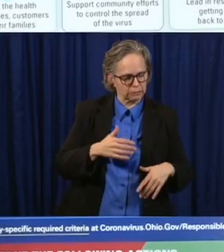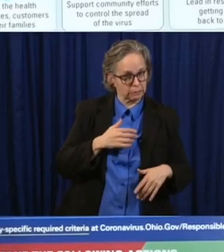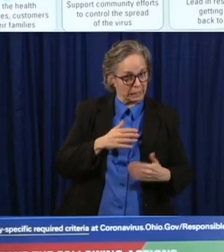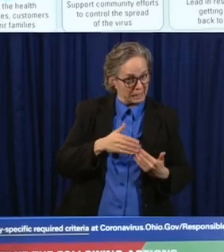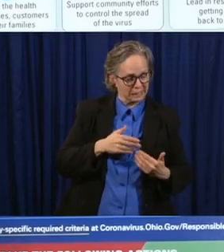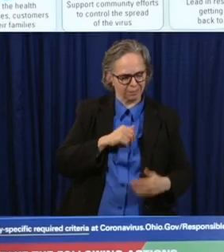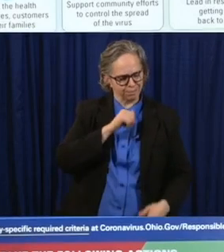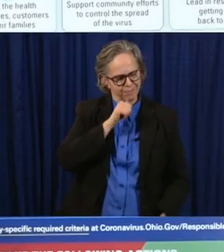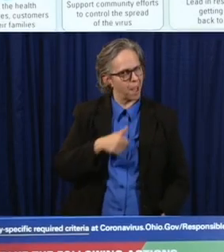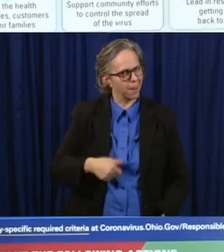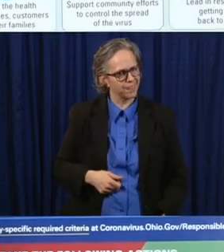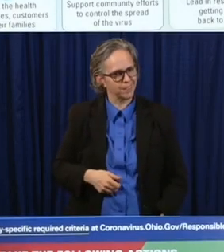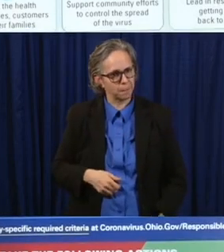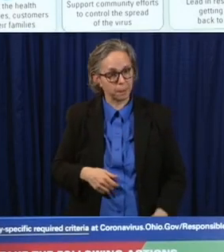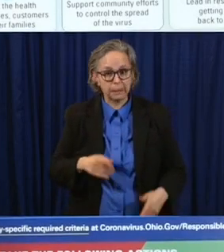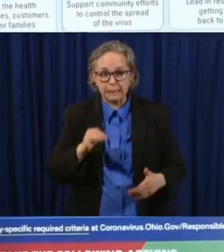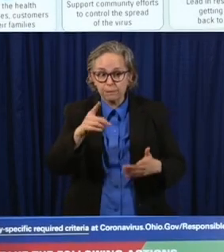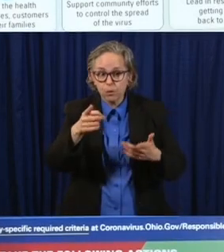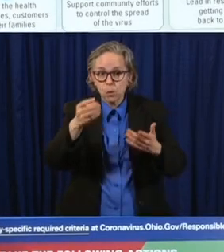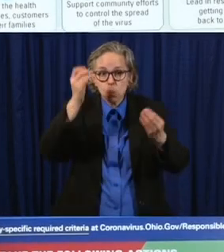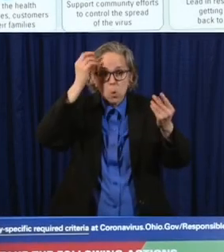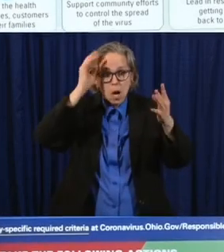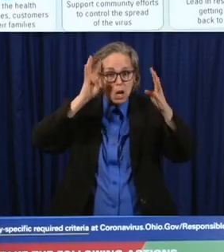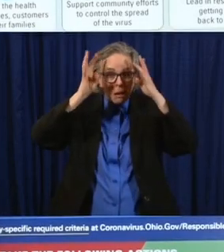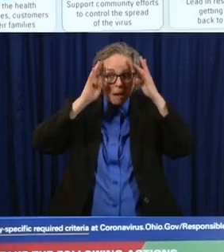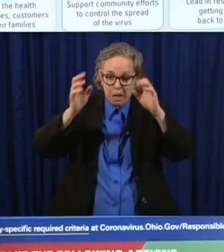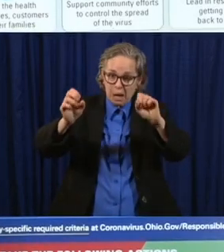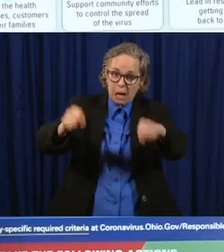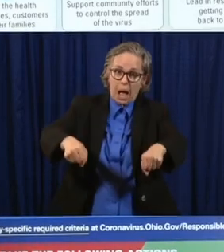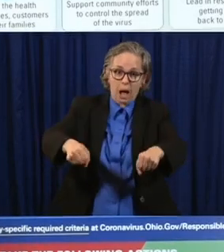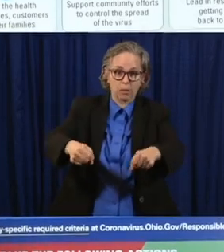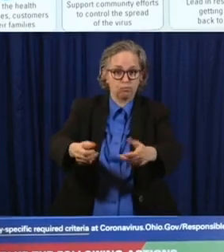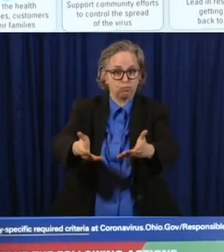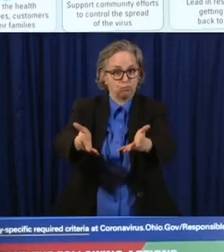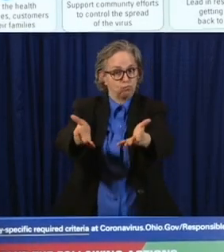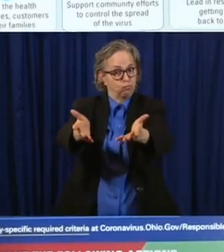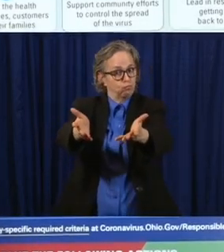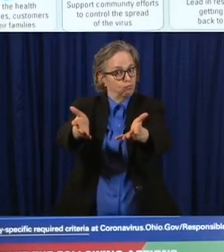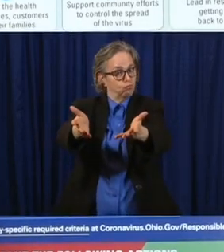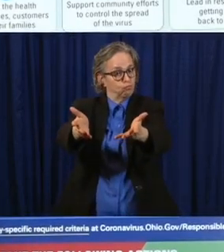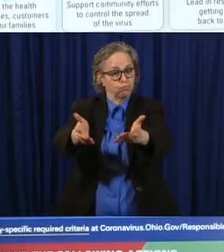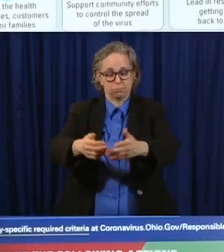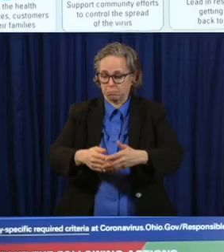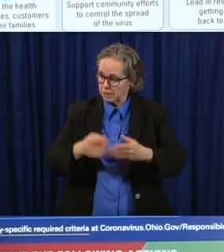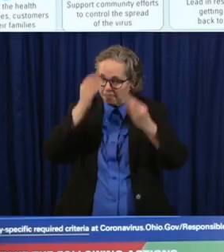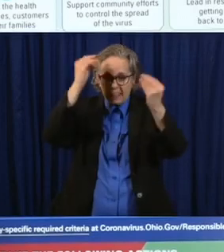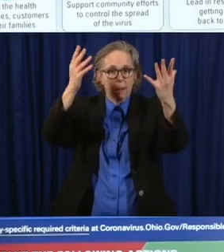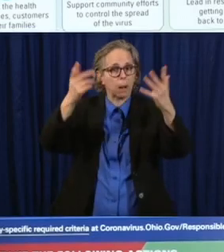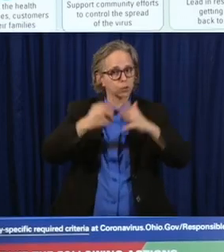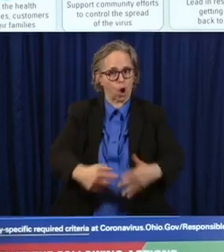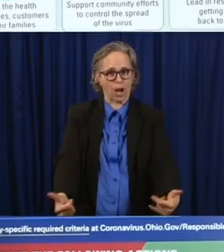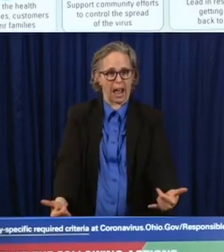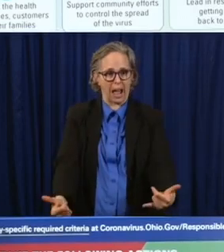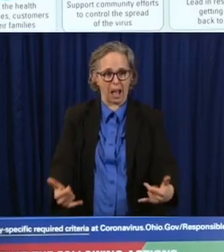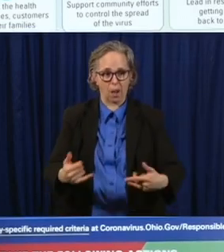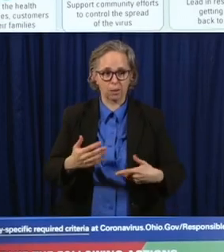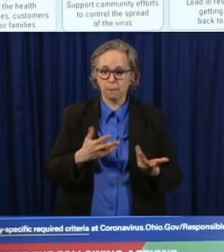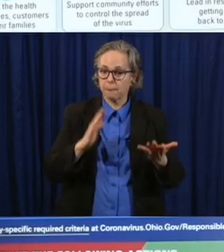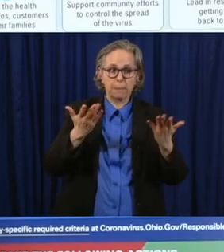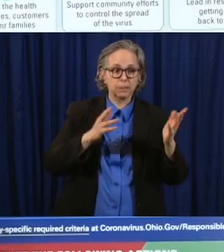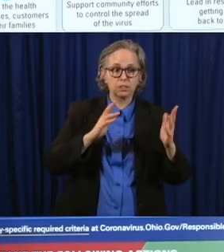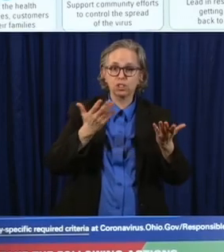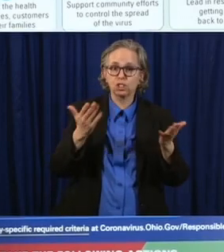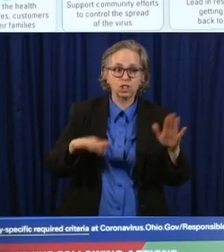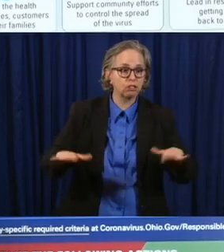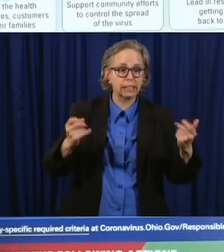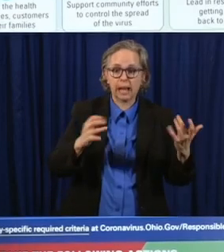to do it and have that child get the benefit of doing what they've been doing in the past or what kids have